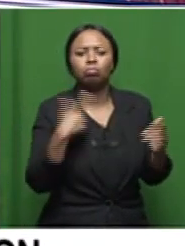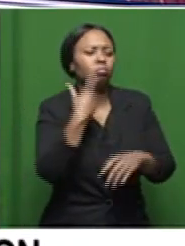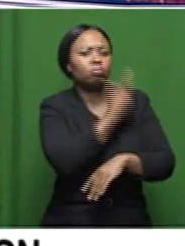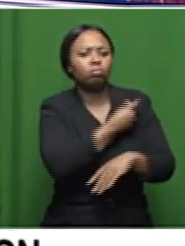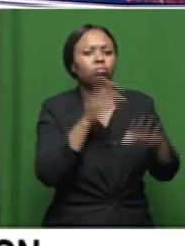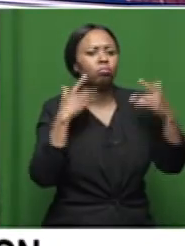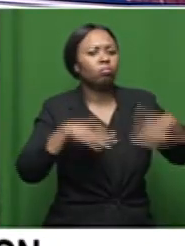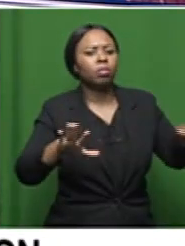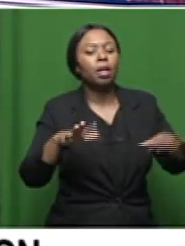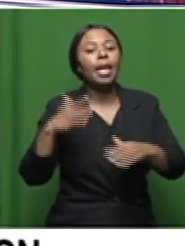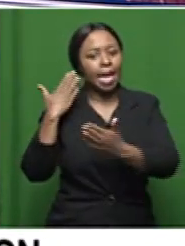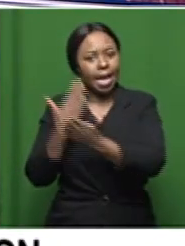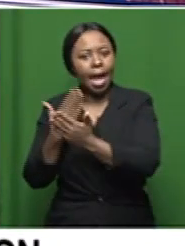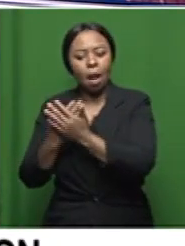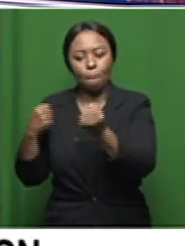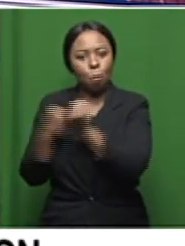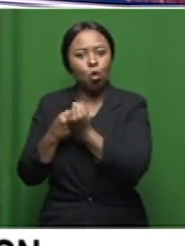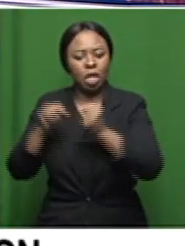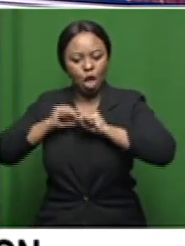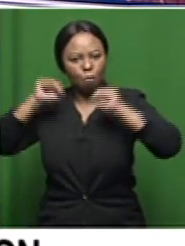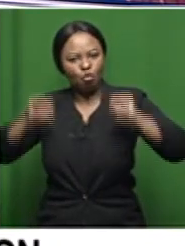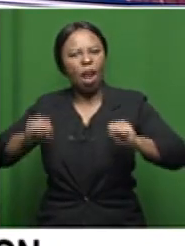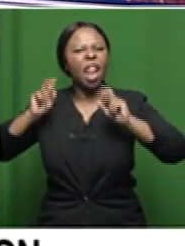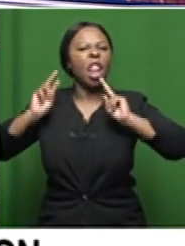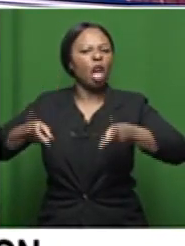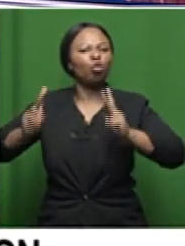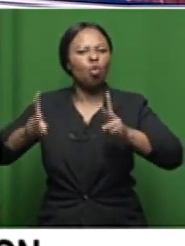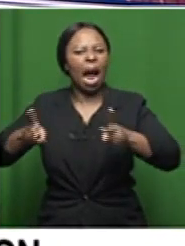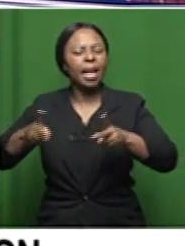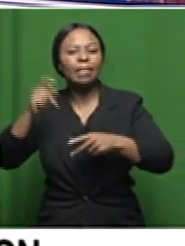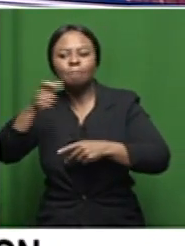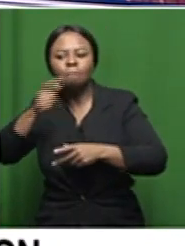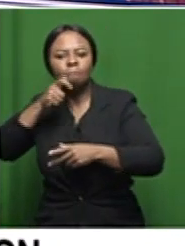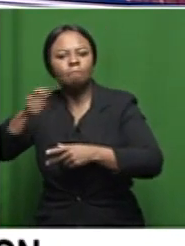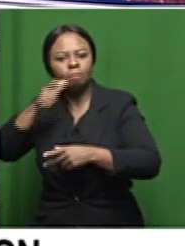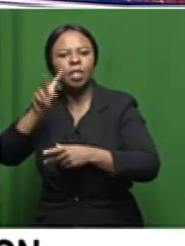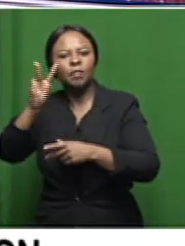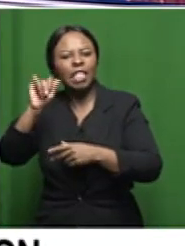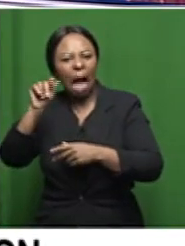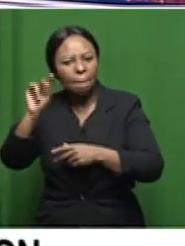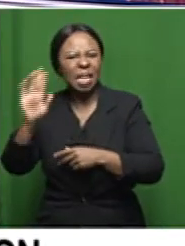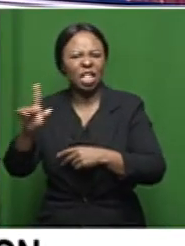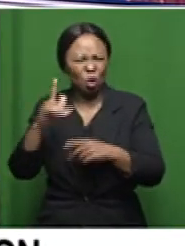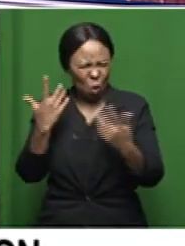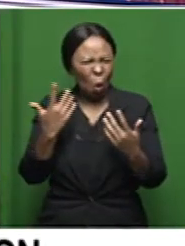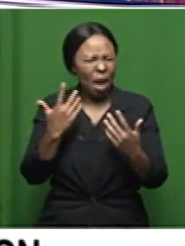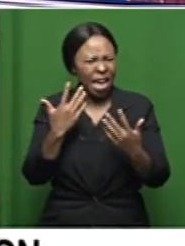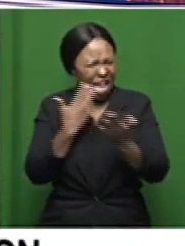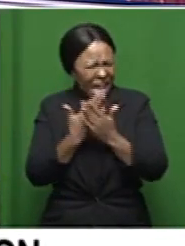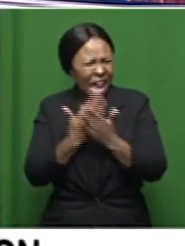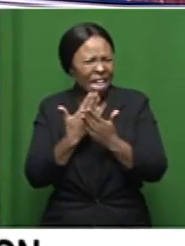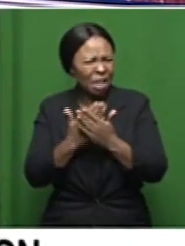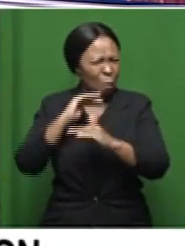vaccinated. They'd rather boost their immune system naturally or taking these supplements. Is there really an argument for that?